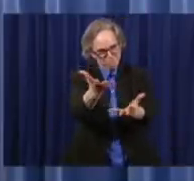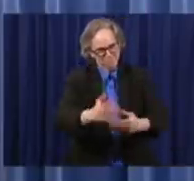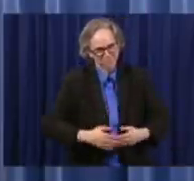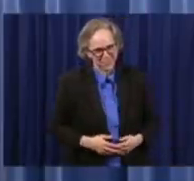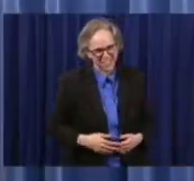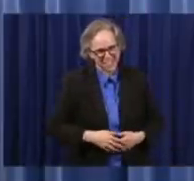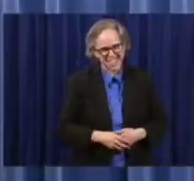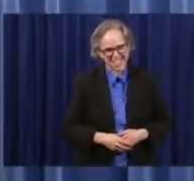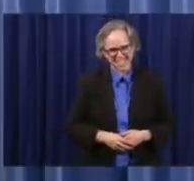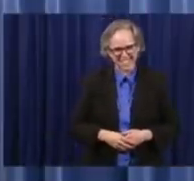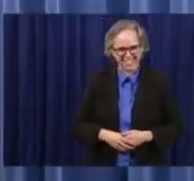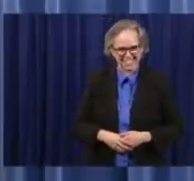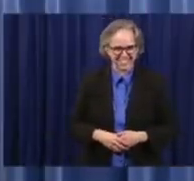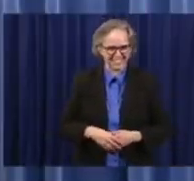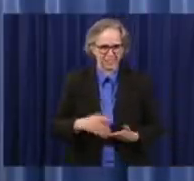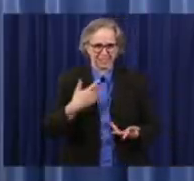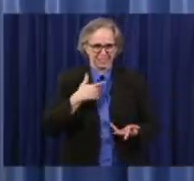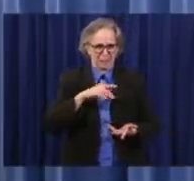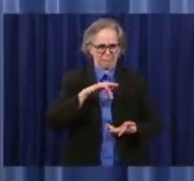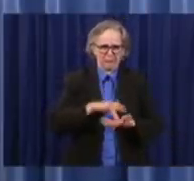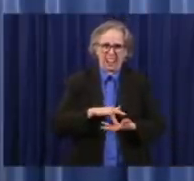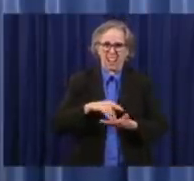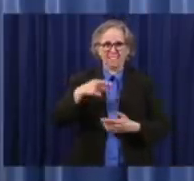We're in the midst of a pandemic.